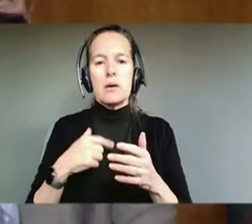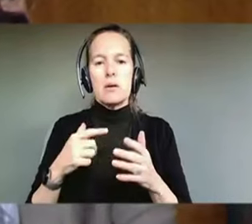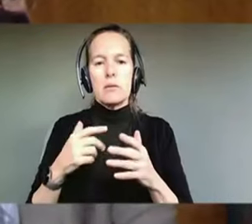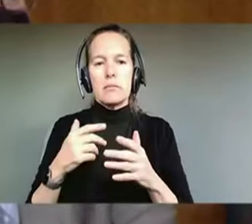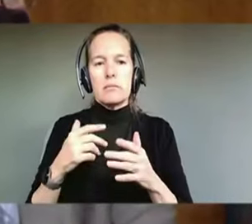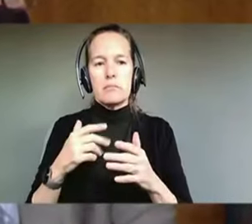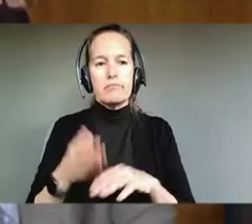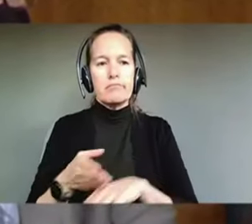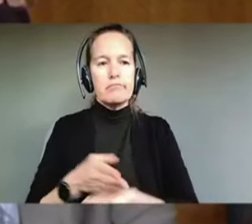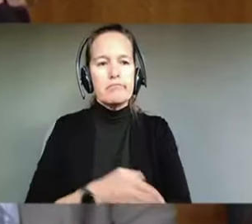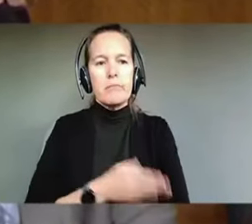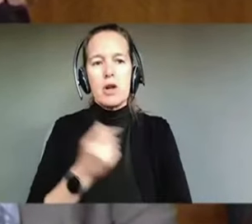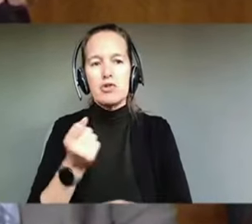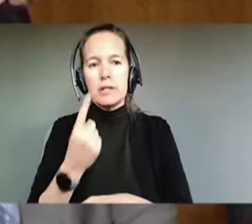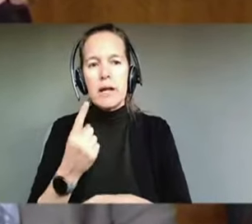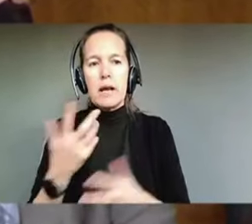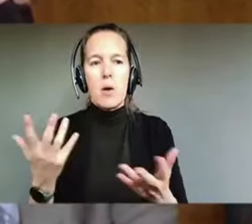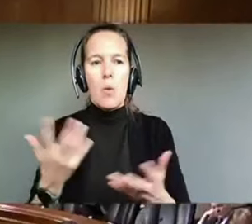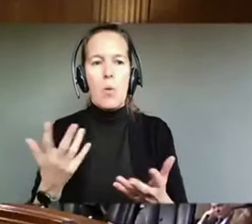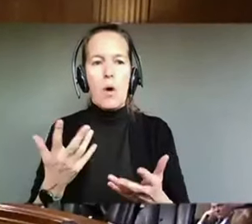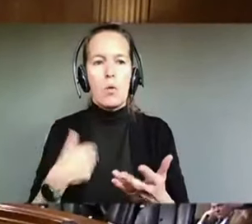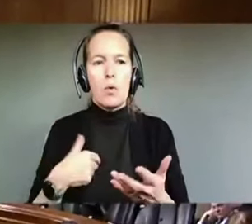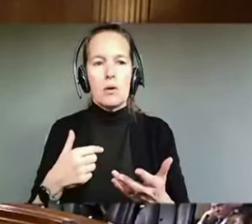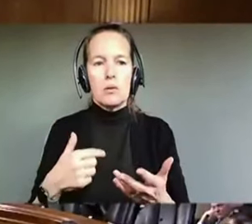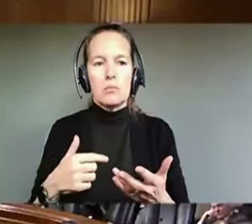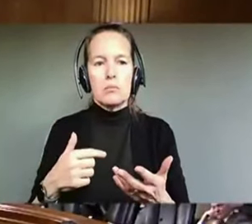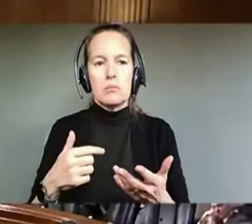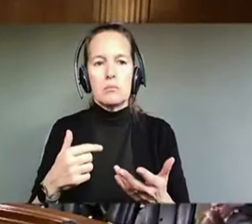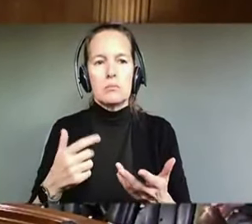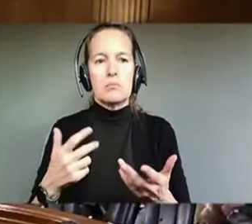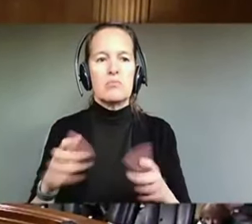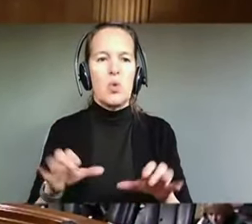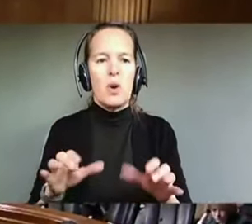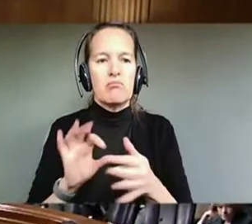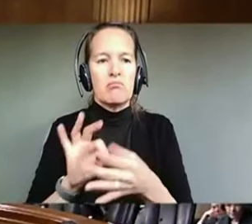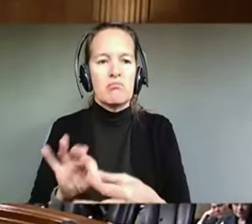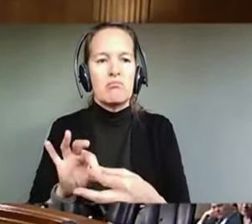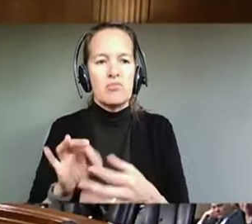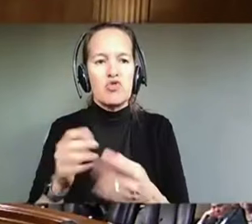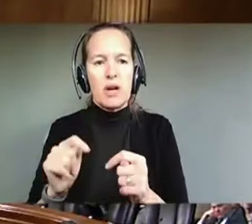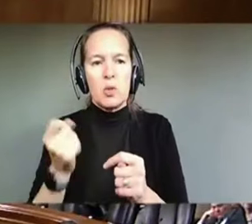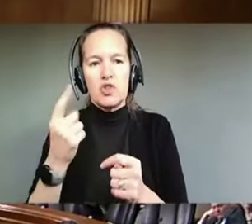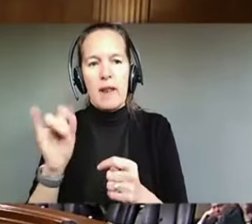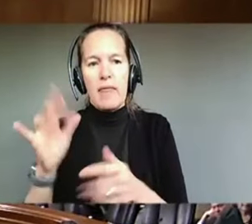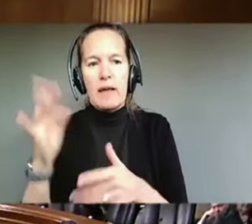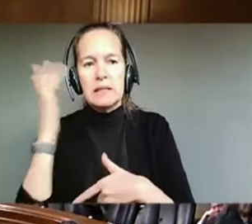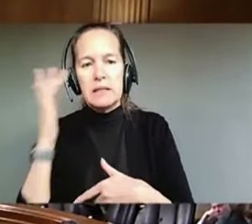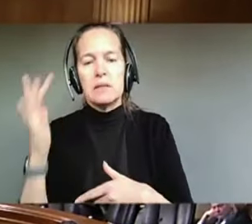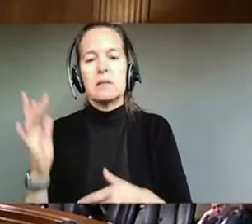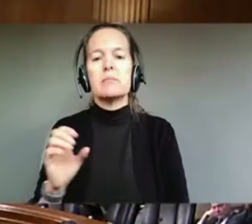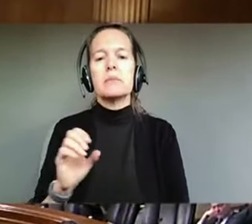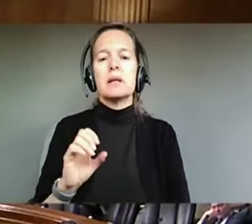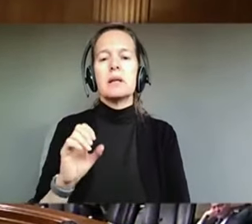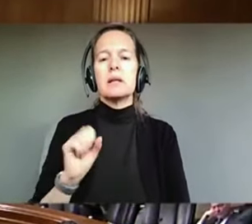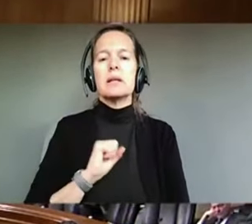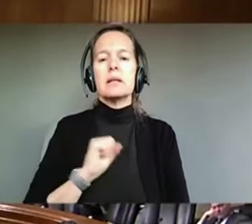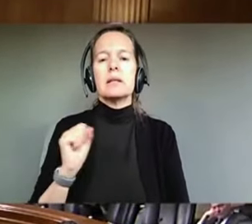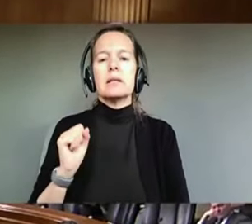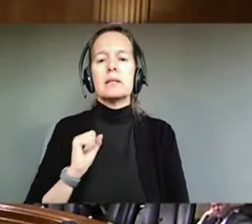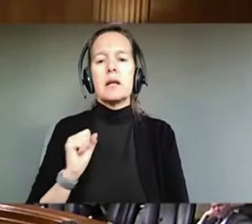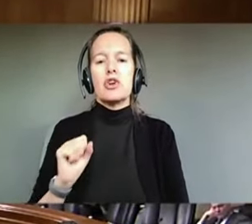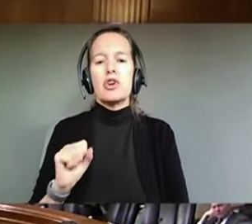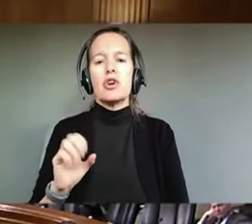Markey? Thank you, Mr. Chairman, very much. Thank you for this hearing. Thank you, Senator Kaine, for your continued leadership